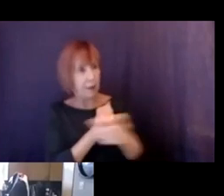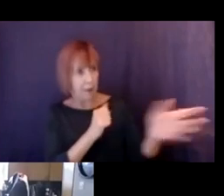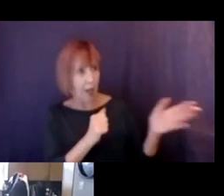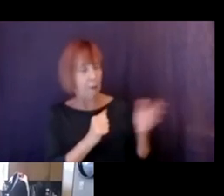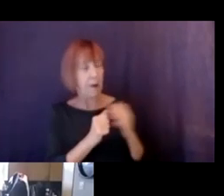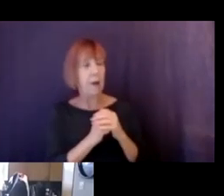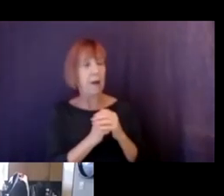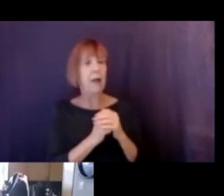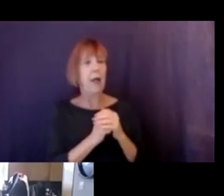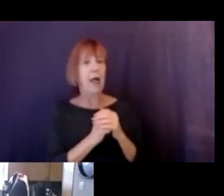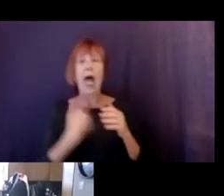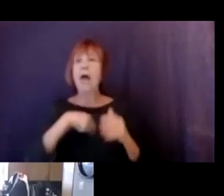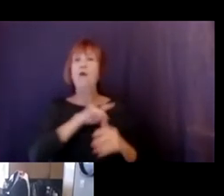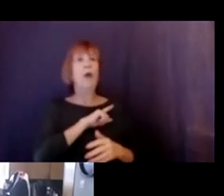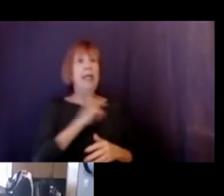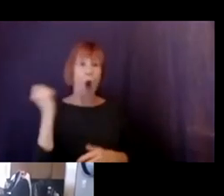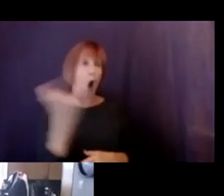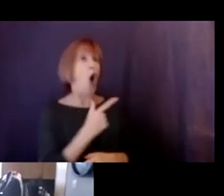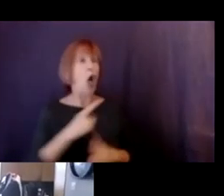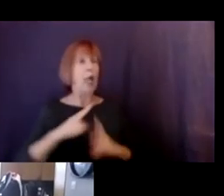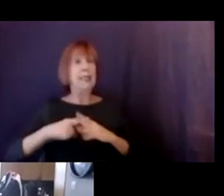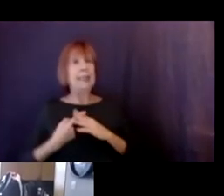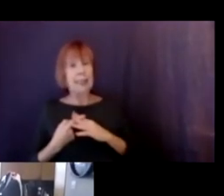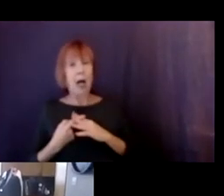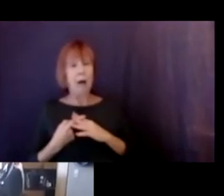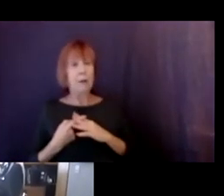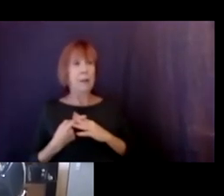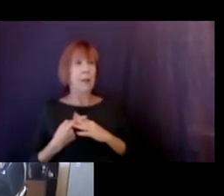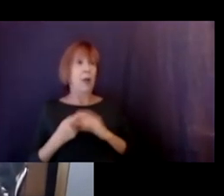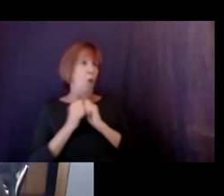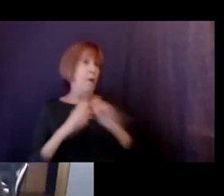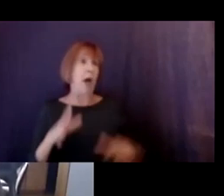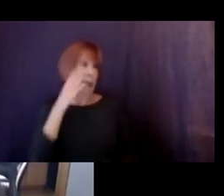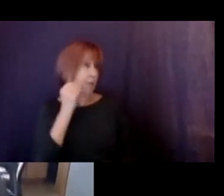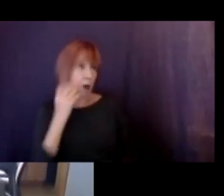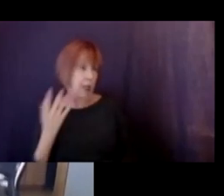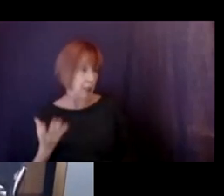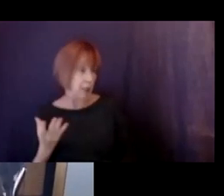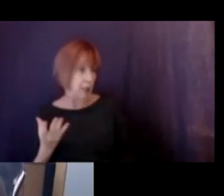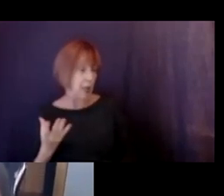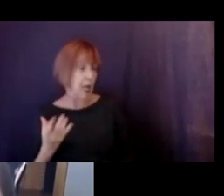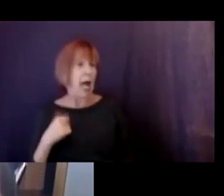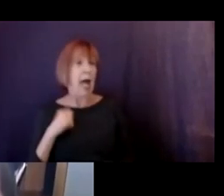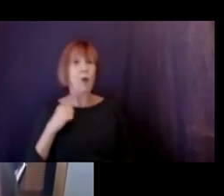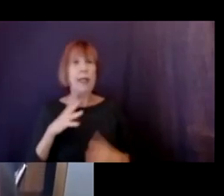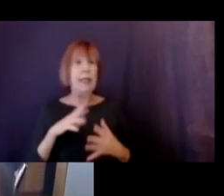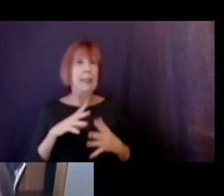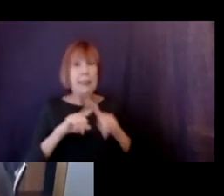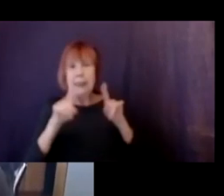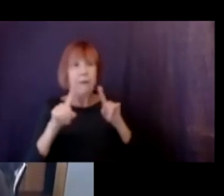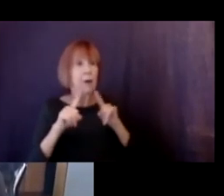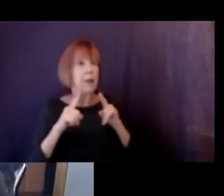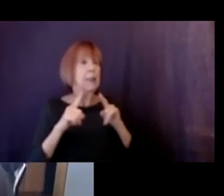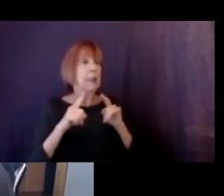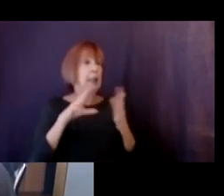And that we all start out not having any experience and we find our different ways to gain it.